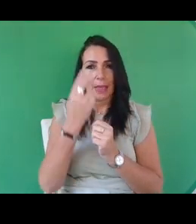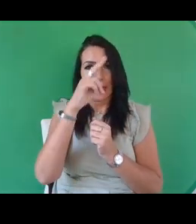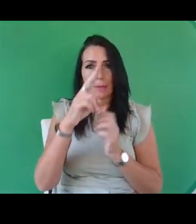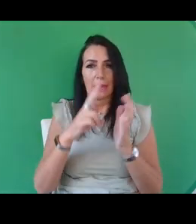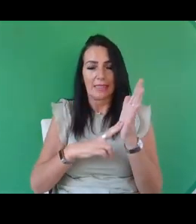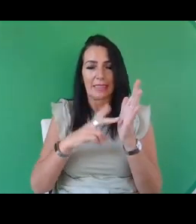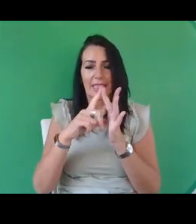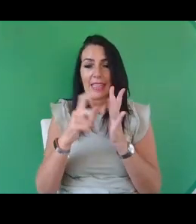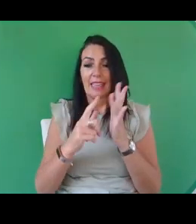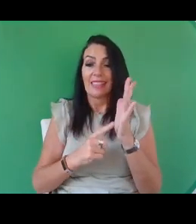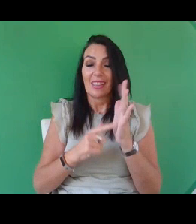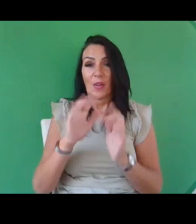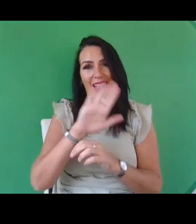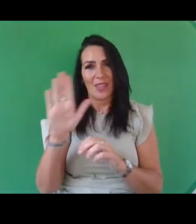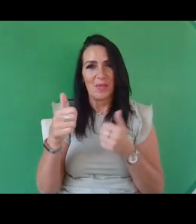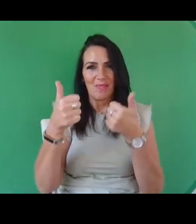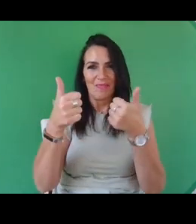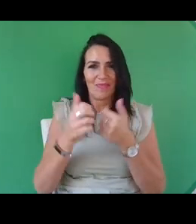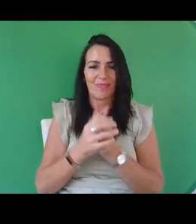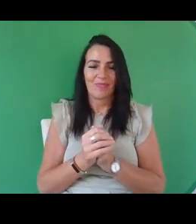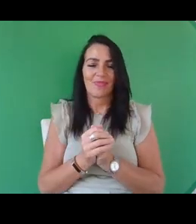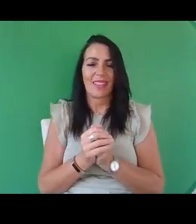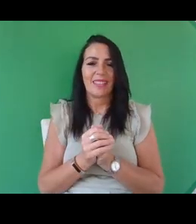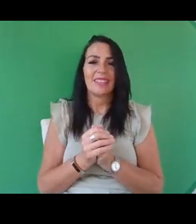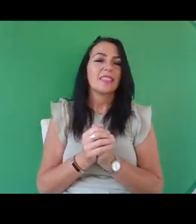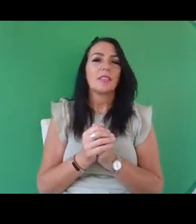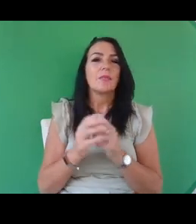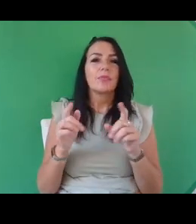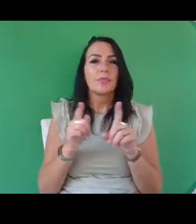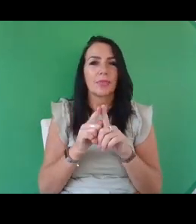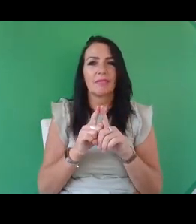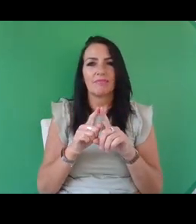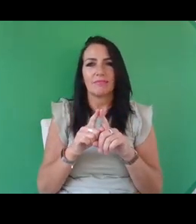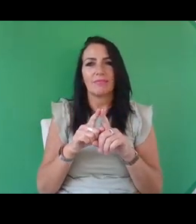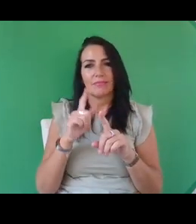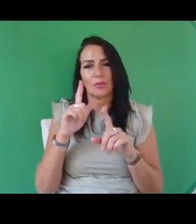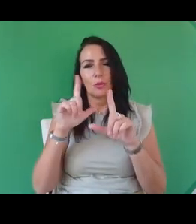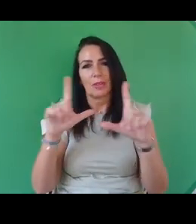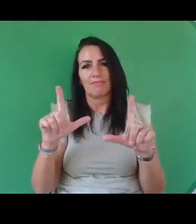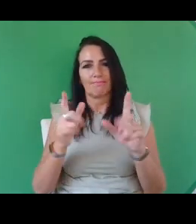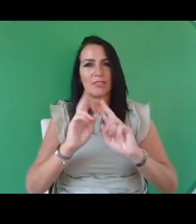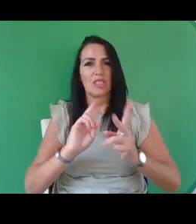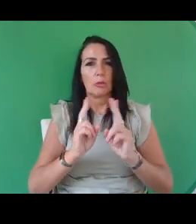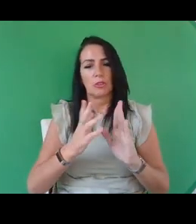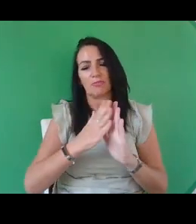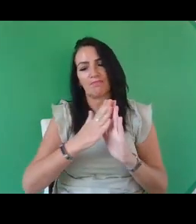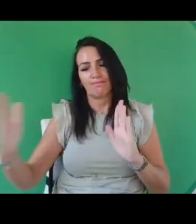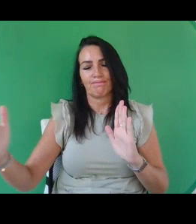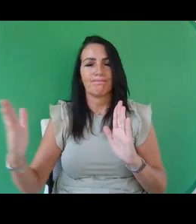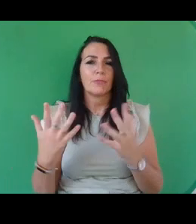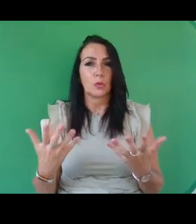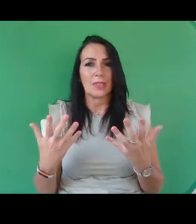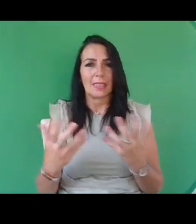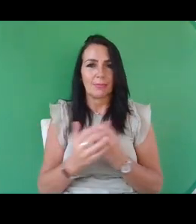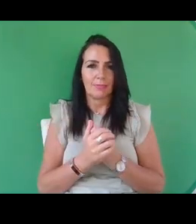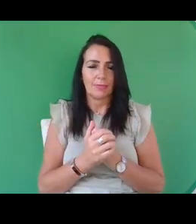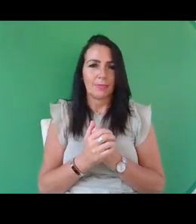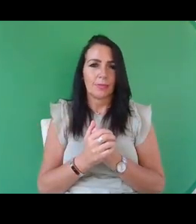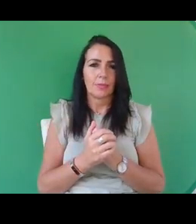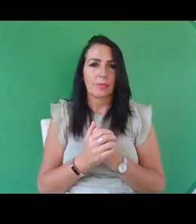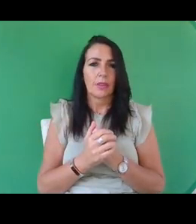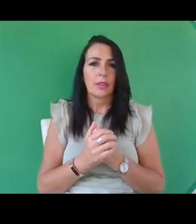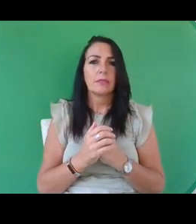Nicole, so hi Nicole. So they'll be on screen through the entire session. So you'll also notice that your